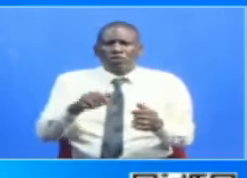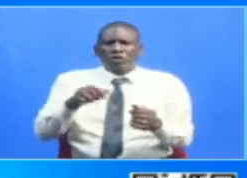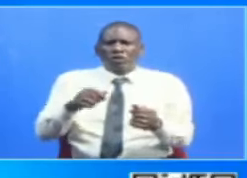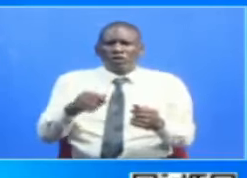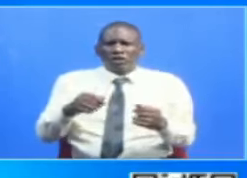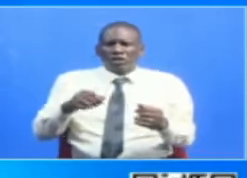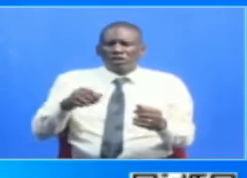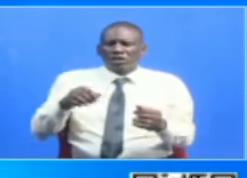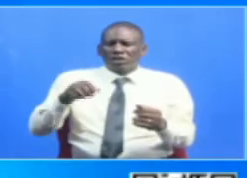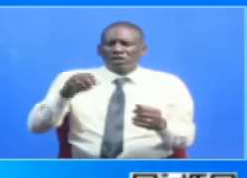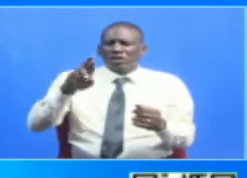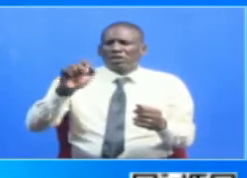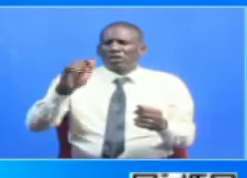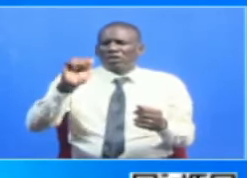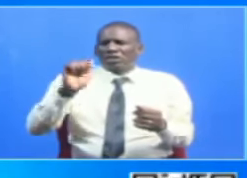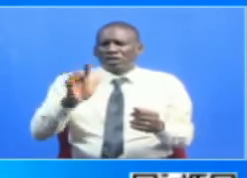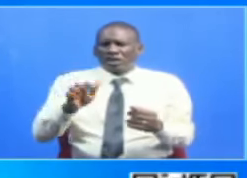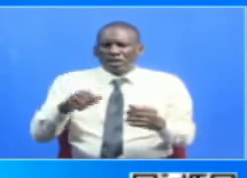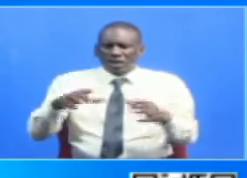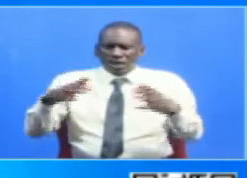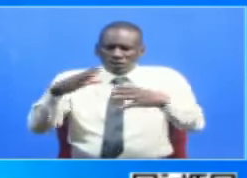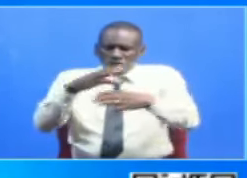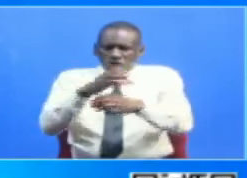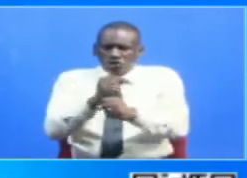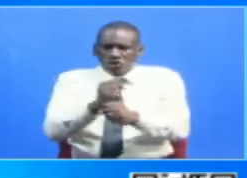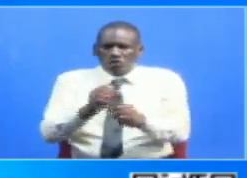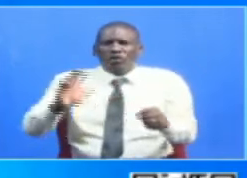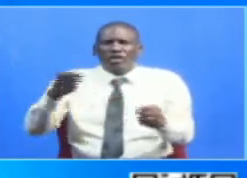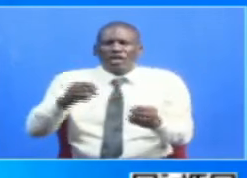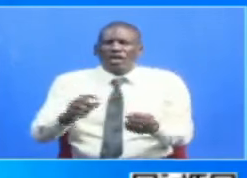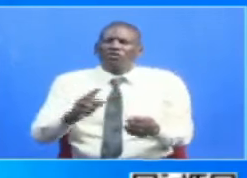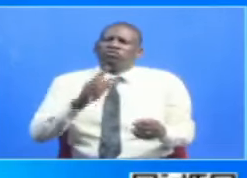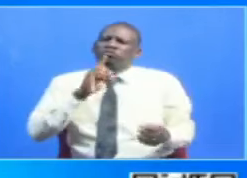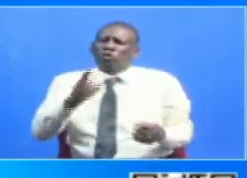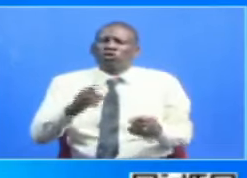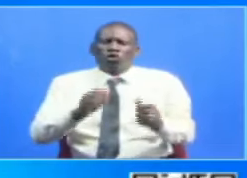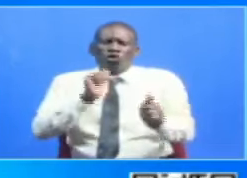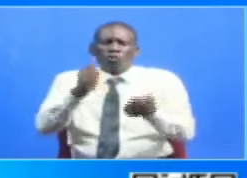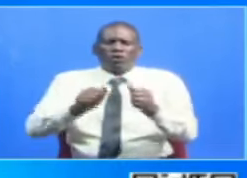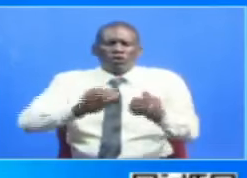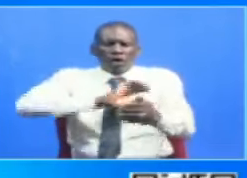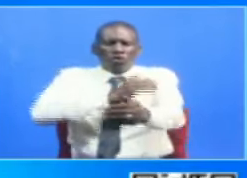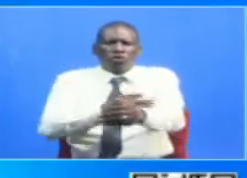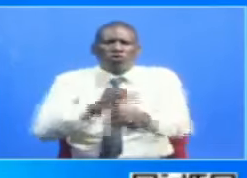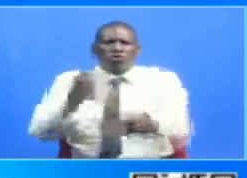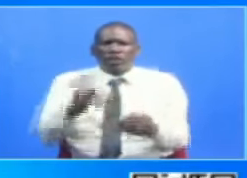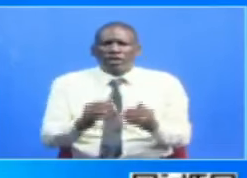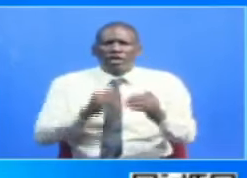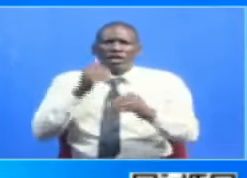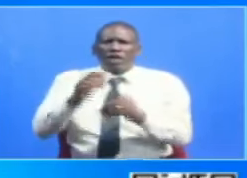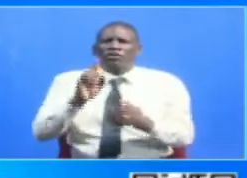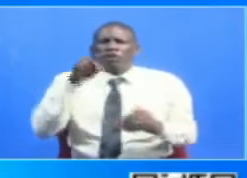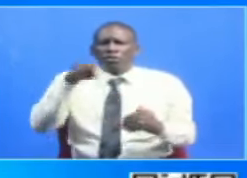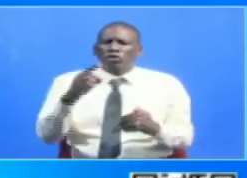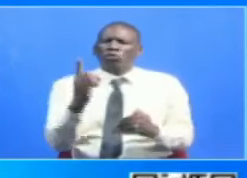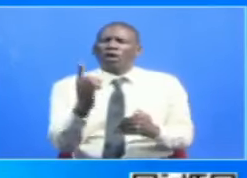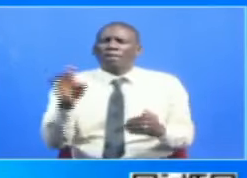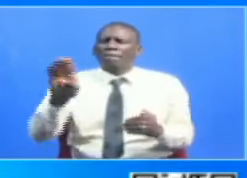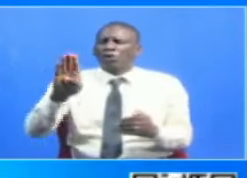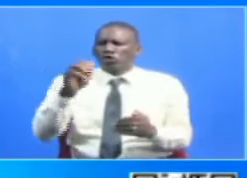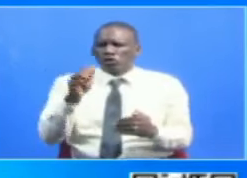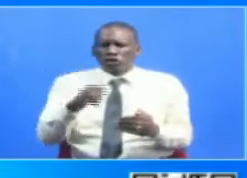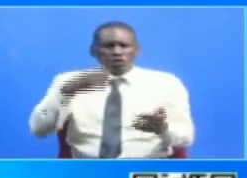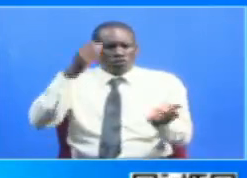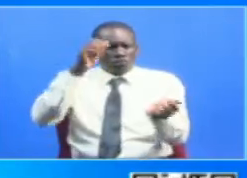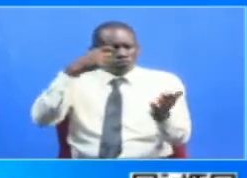of Kenya, RETRAK, has fired at the Competition Authority of Kenya following the 1.1 billion shilling fine it